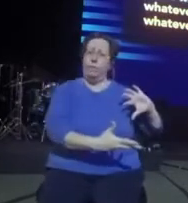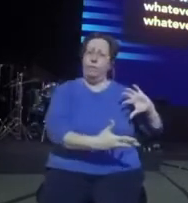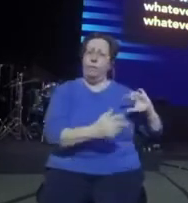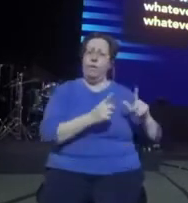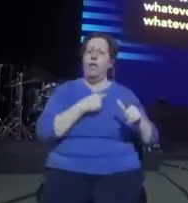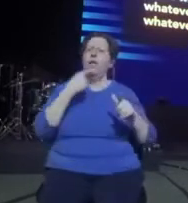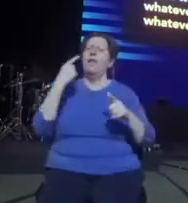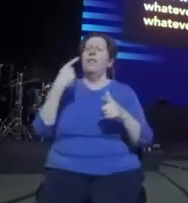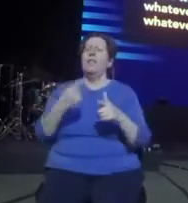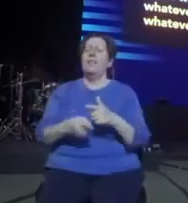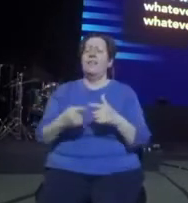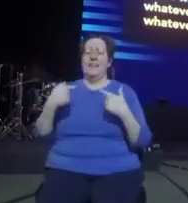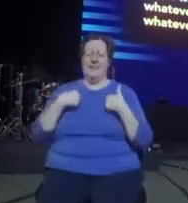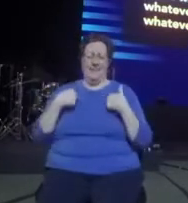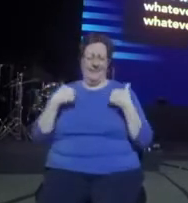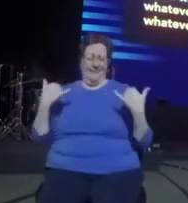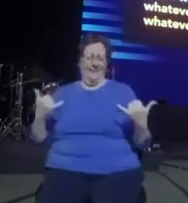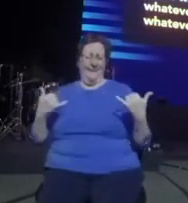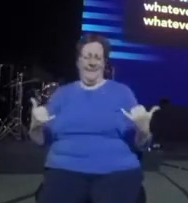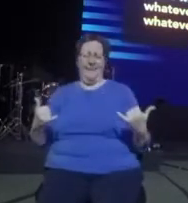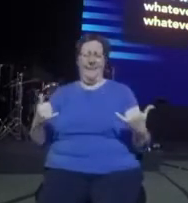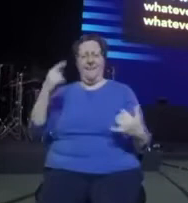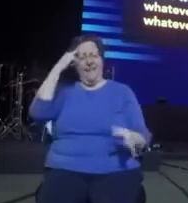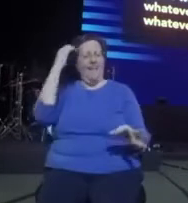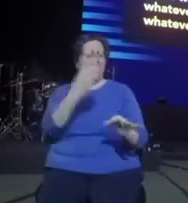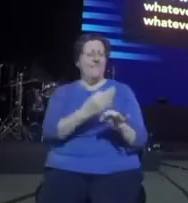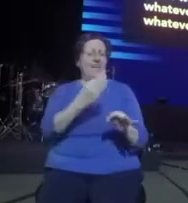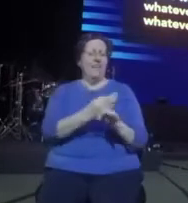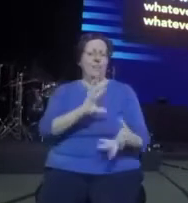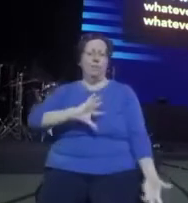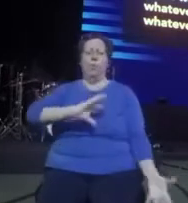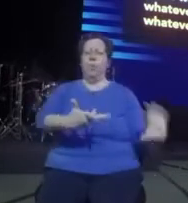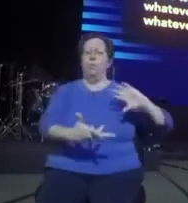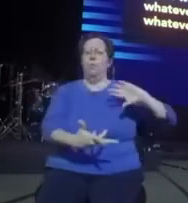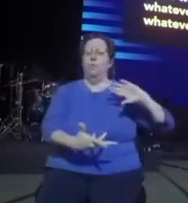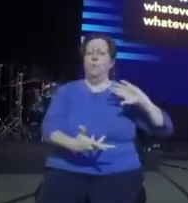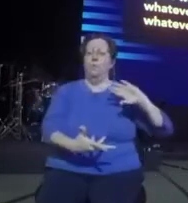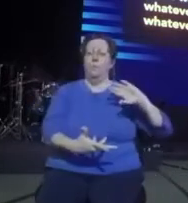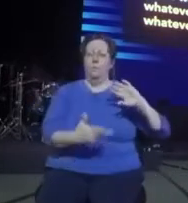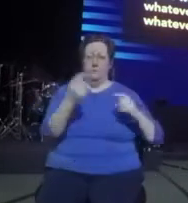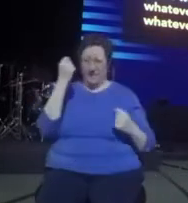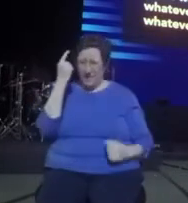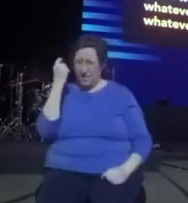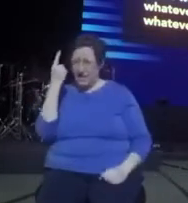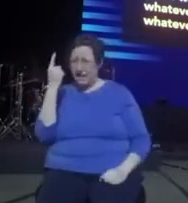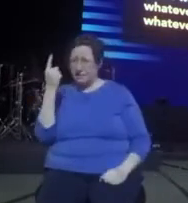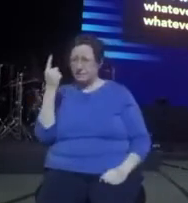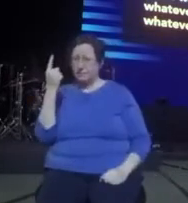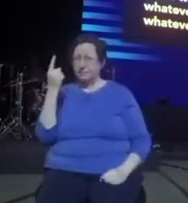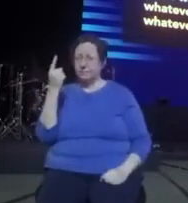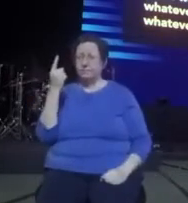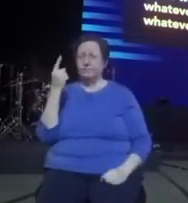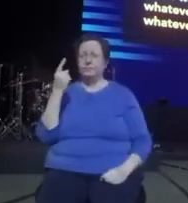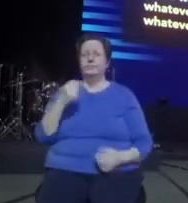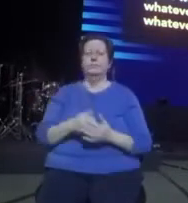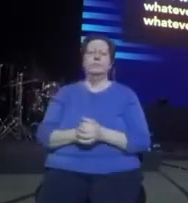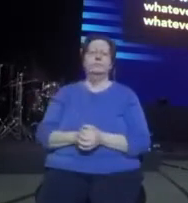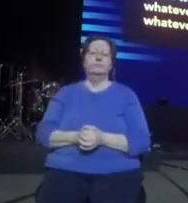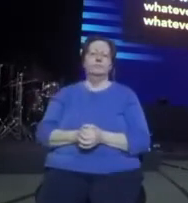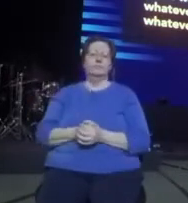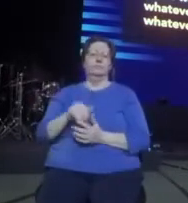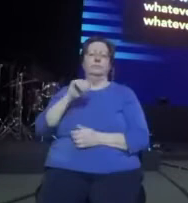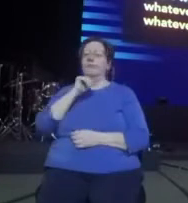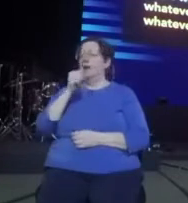of a sudden, I now have faith that's failed. Yes. Is anybody listening? Yes. To confirm this out of the mouth of two or